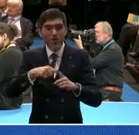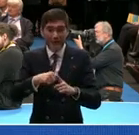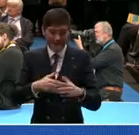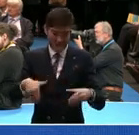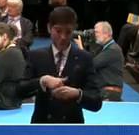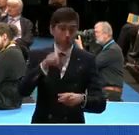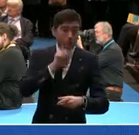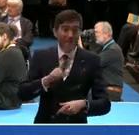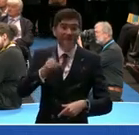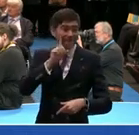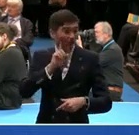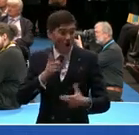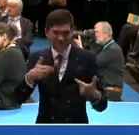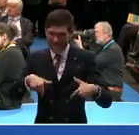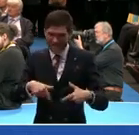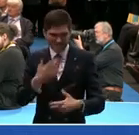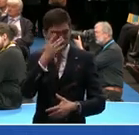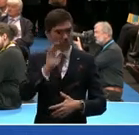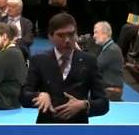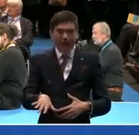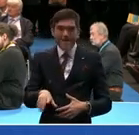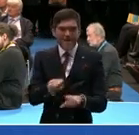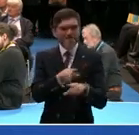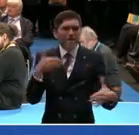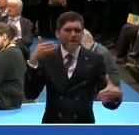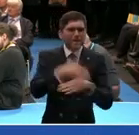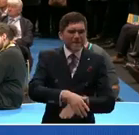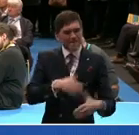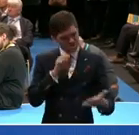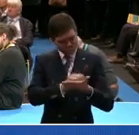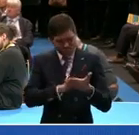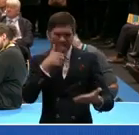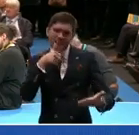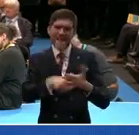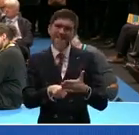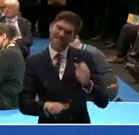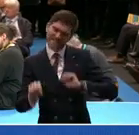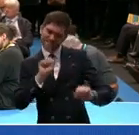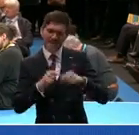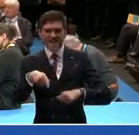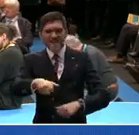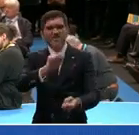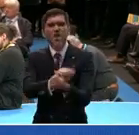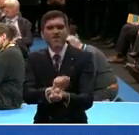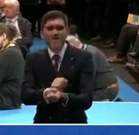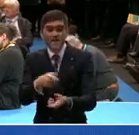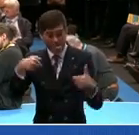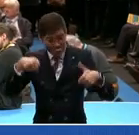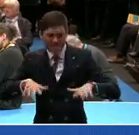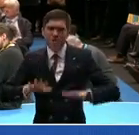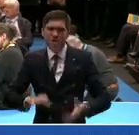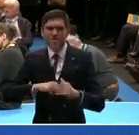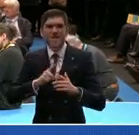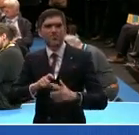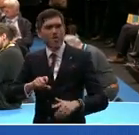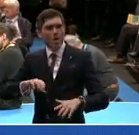and girls. While they busy themselves writing letters defending these convicts, this Home Secretary will